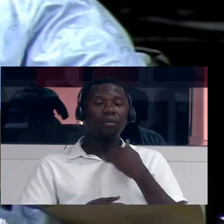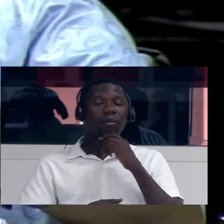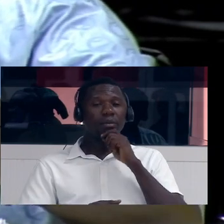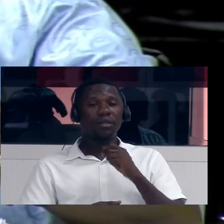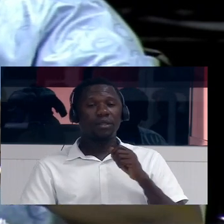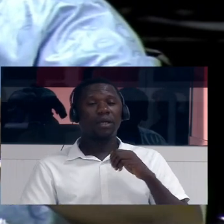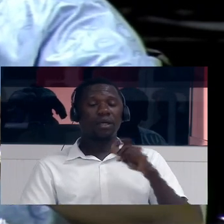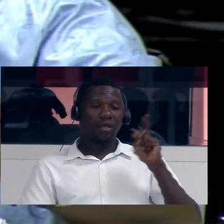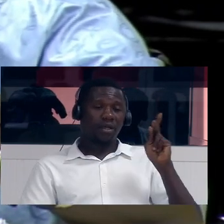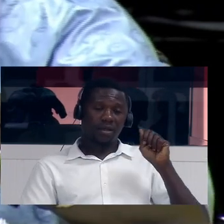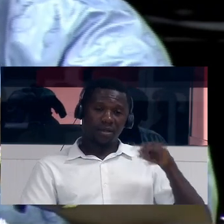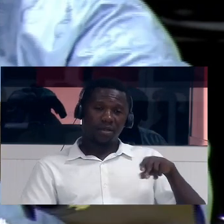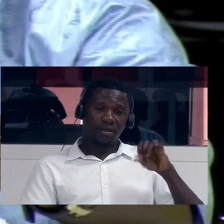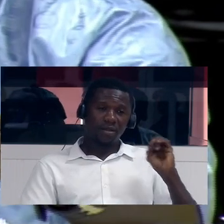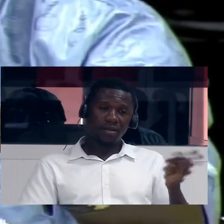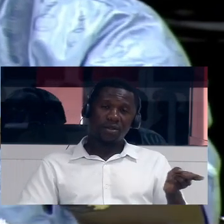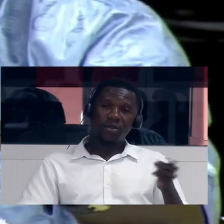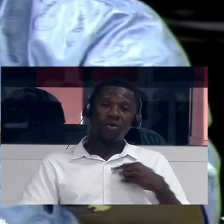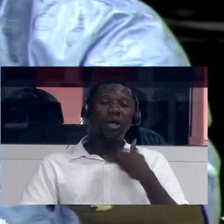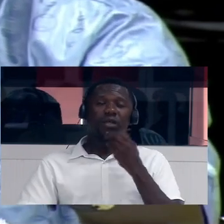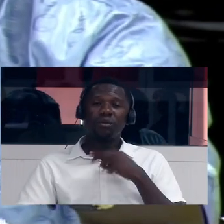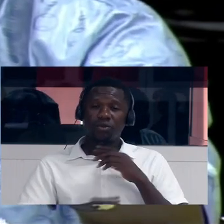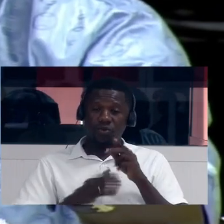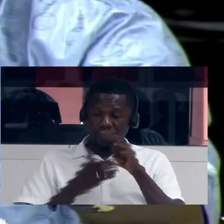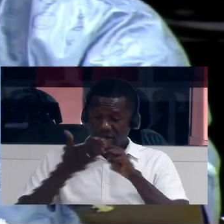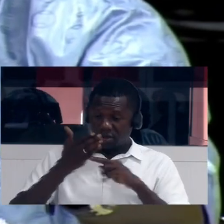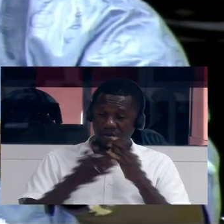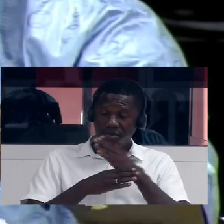No. But were you not here?